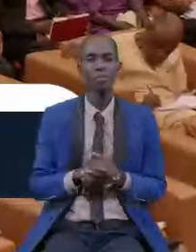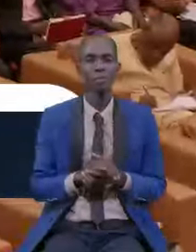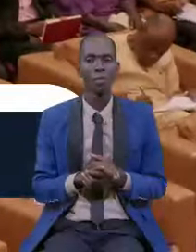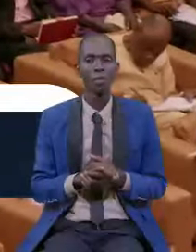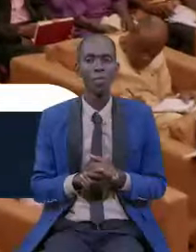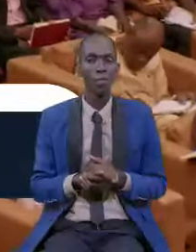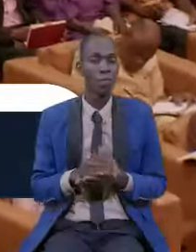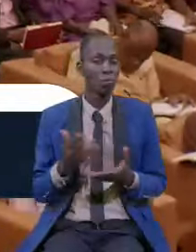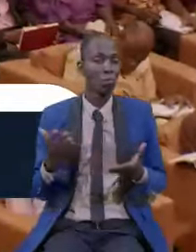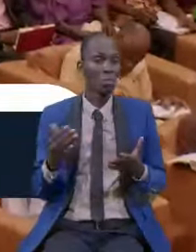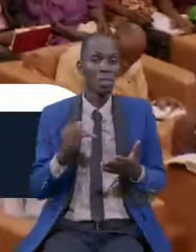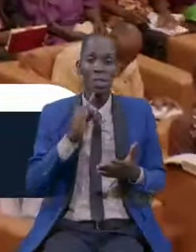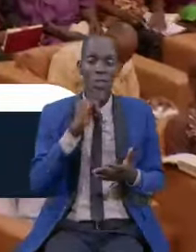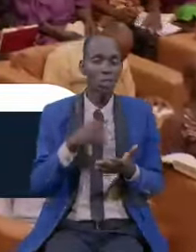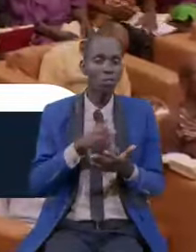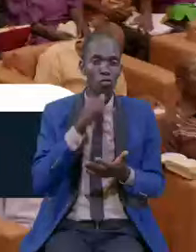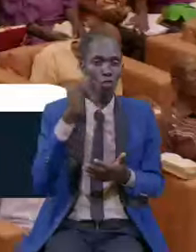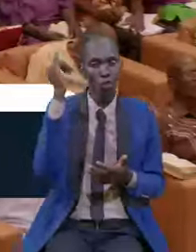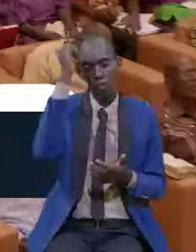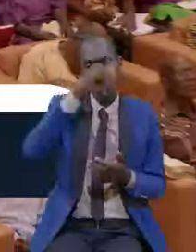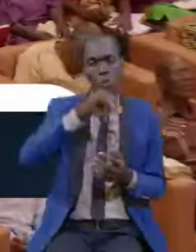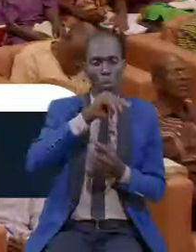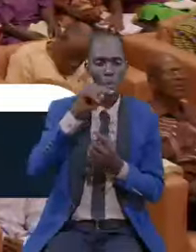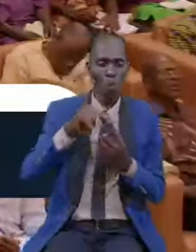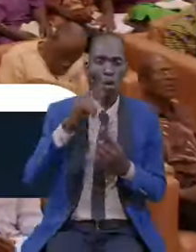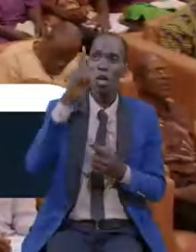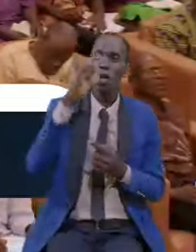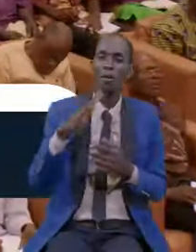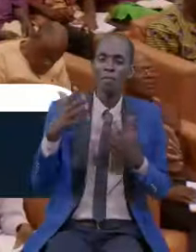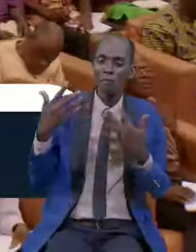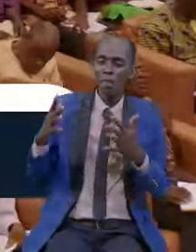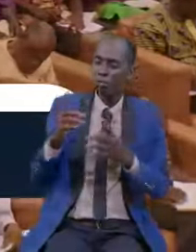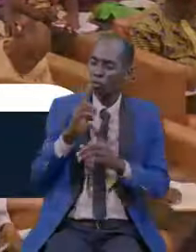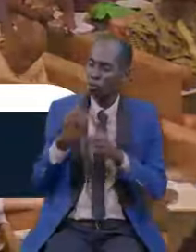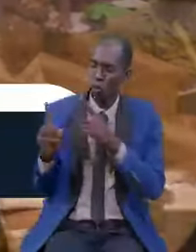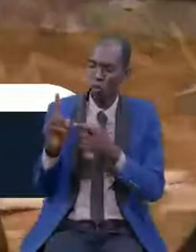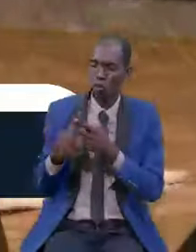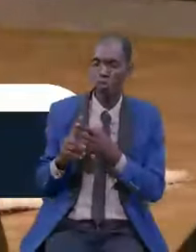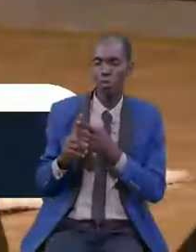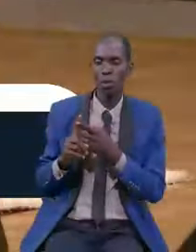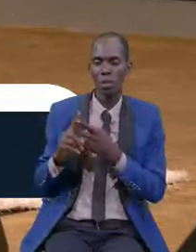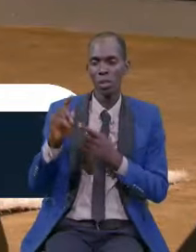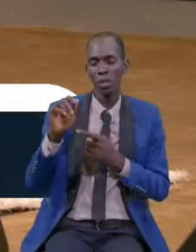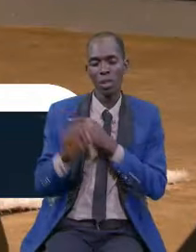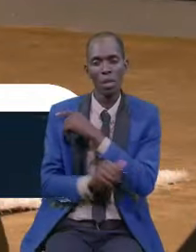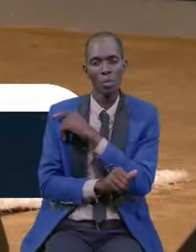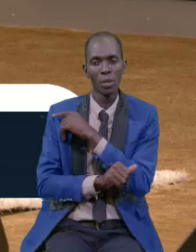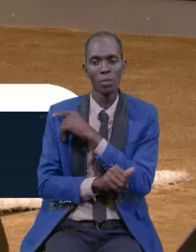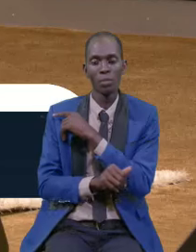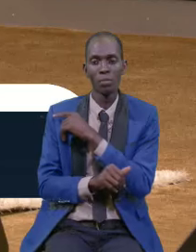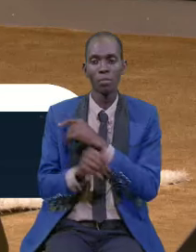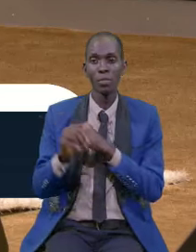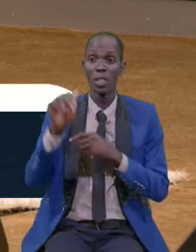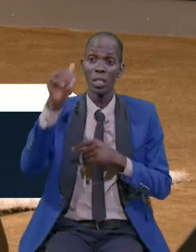When God had spoken to Adam and he had told him, do not eat of